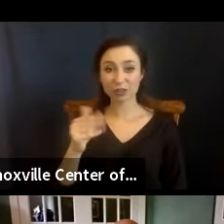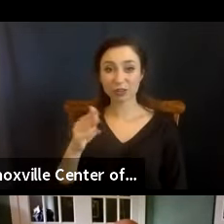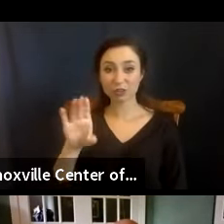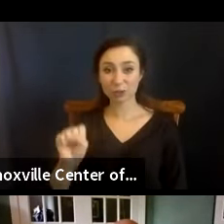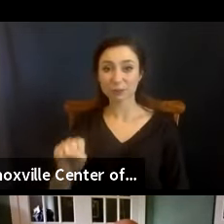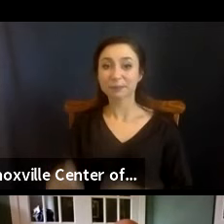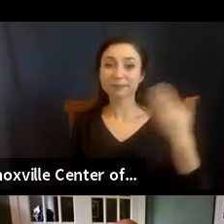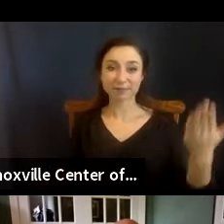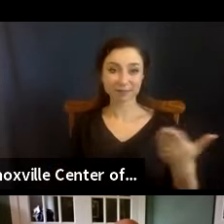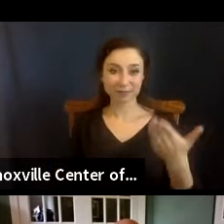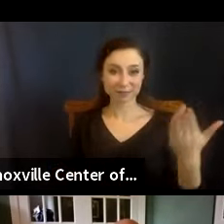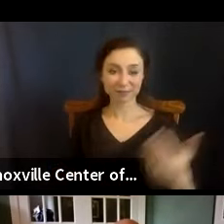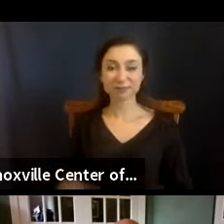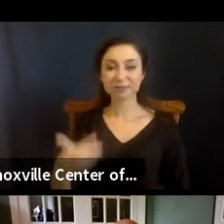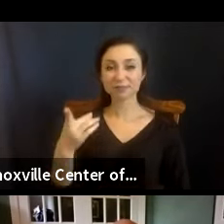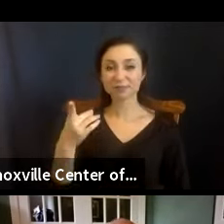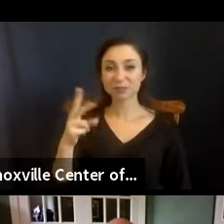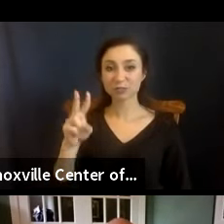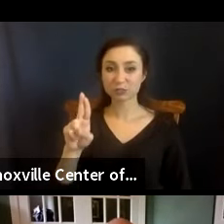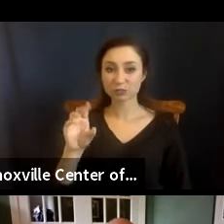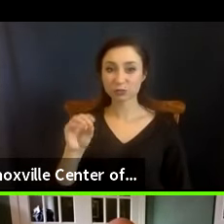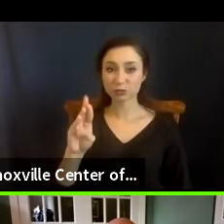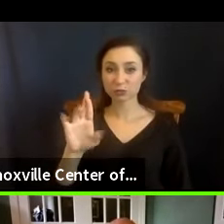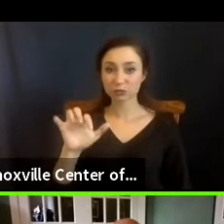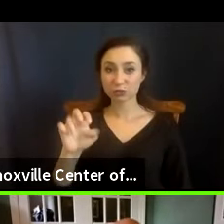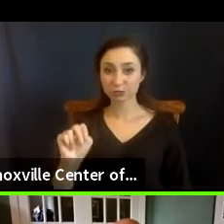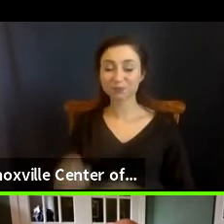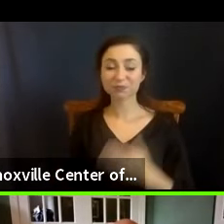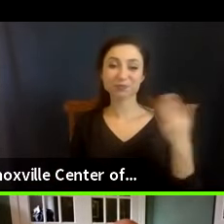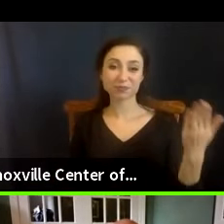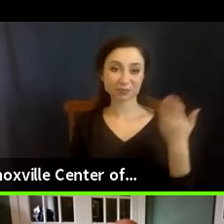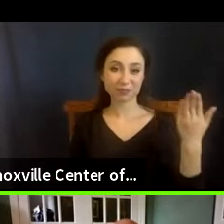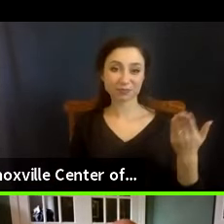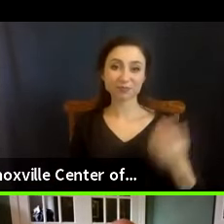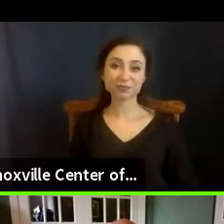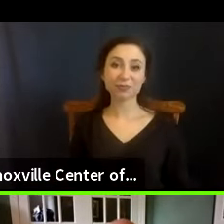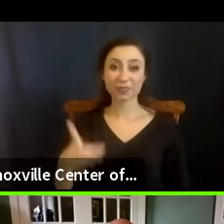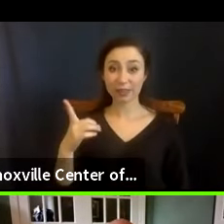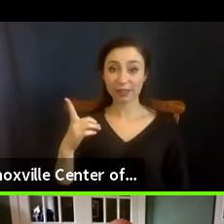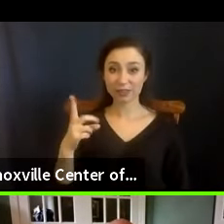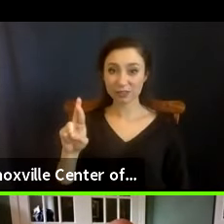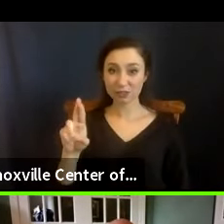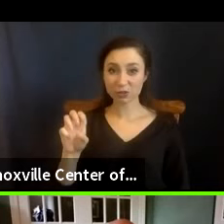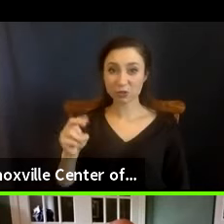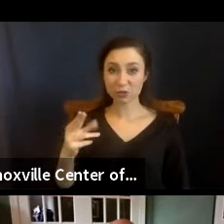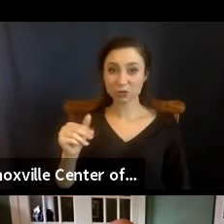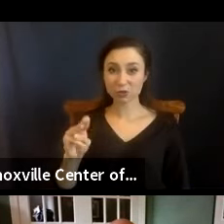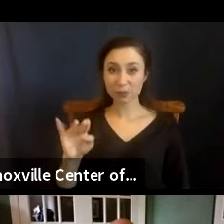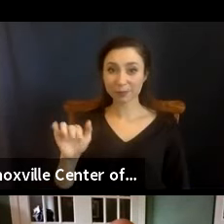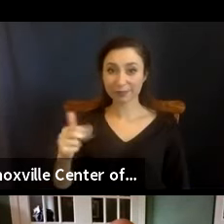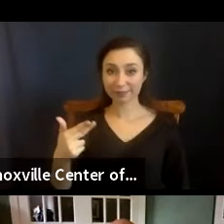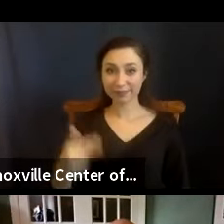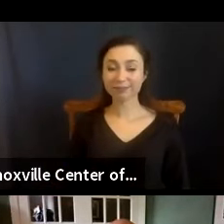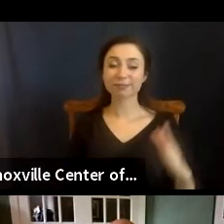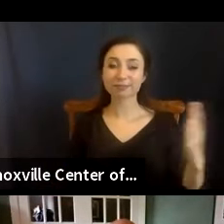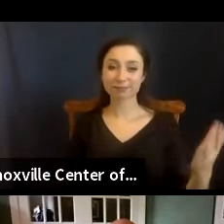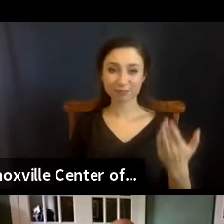Here. Dr. O'Brien. Here. Dr. Shamia. Here.